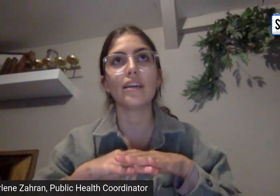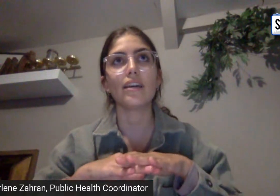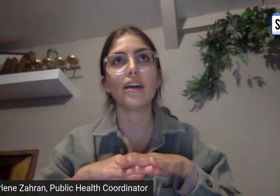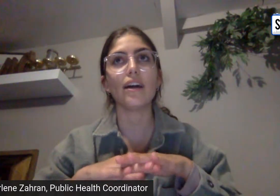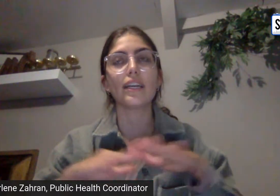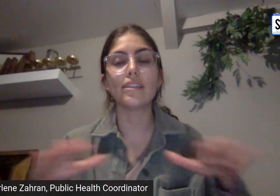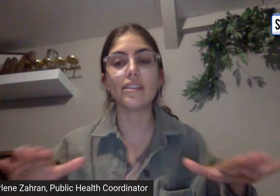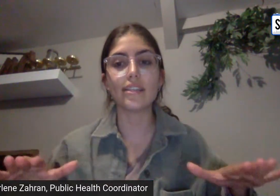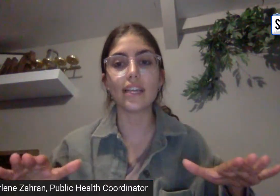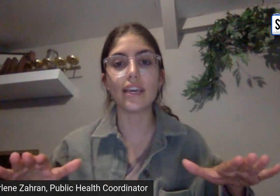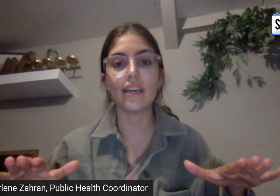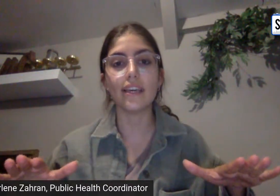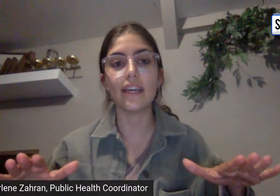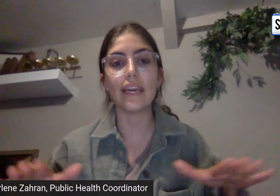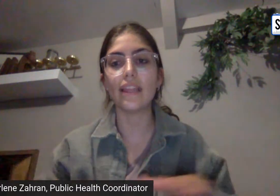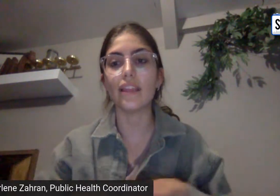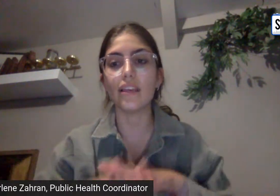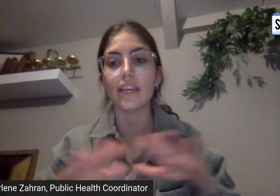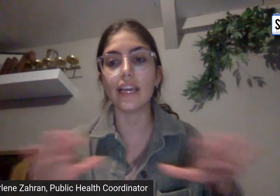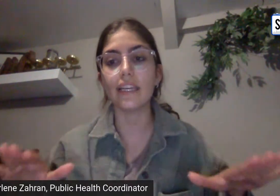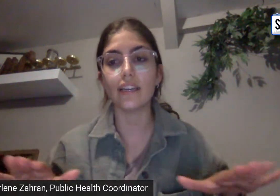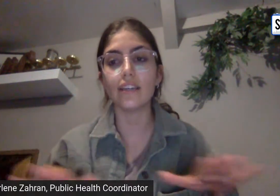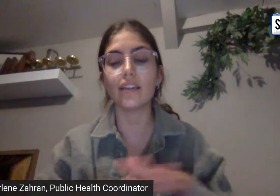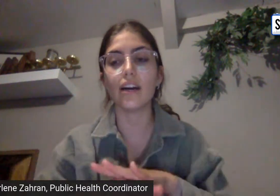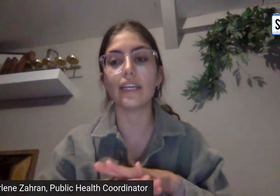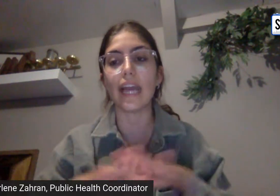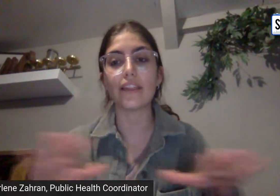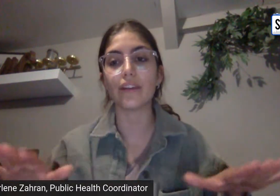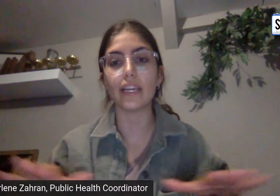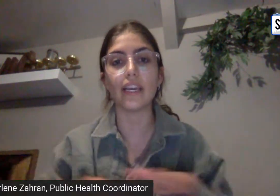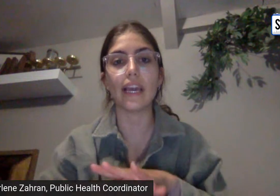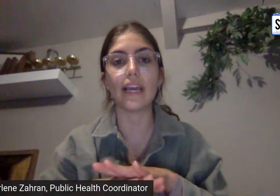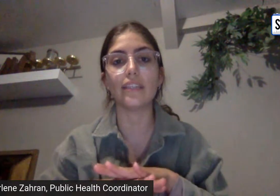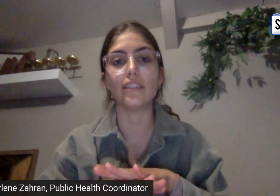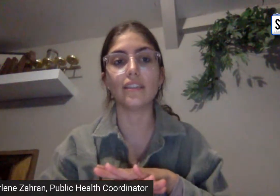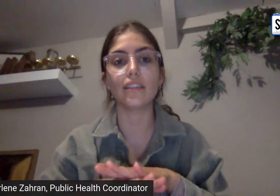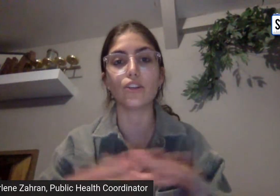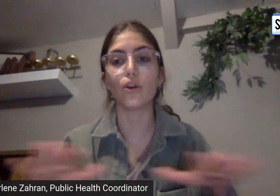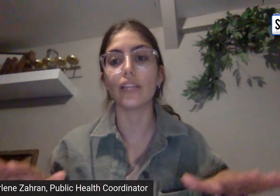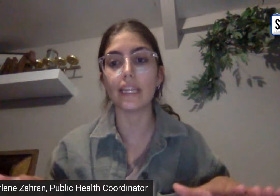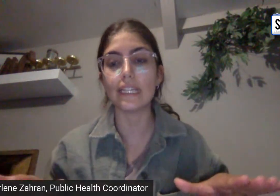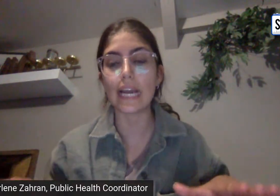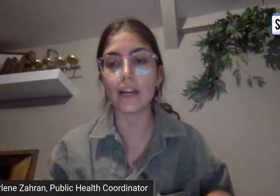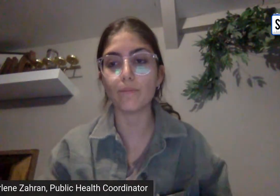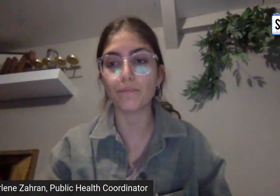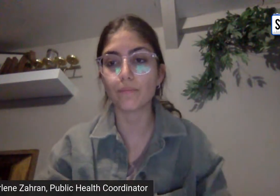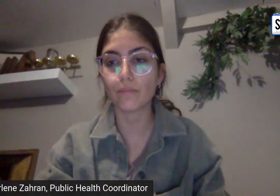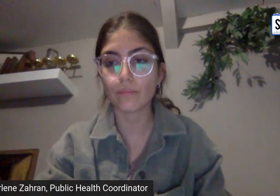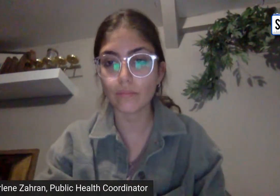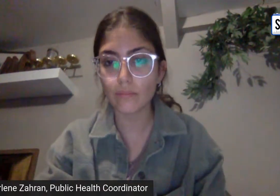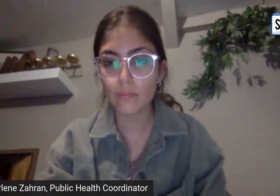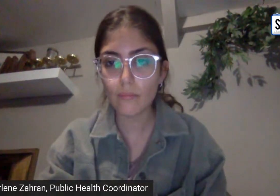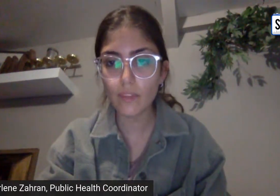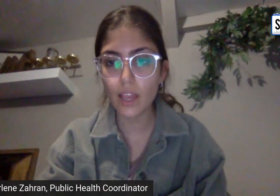everything consistent in gathering and controlling the data.